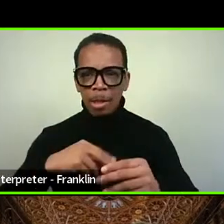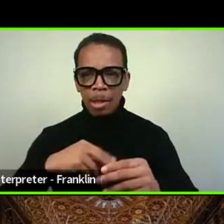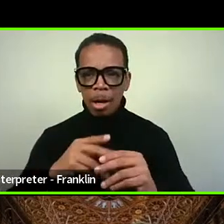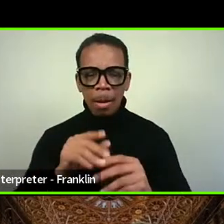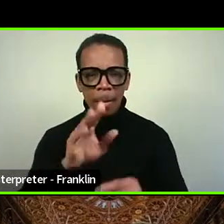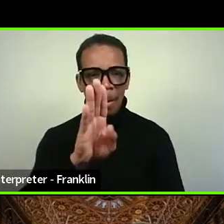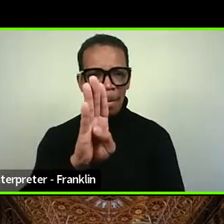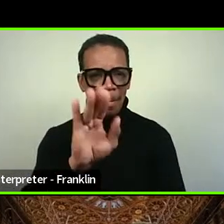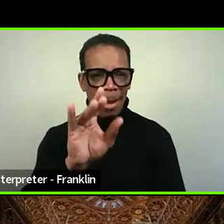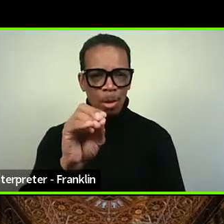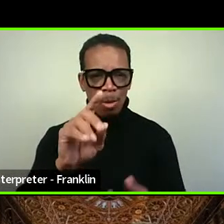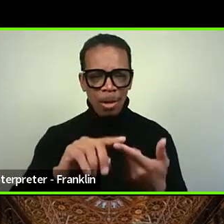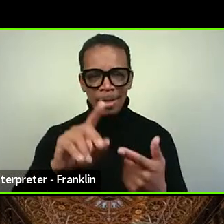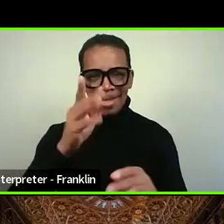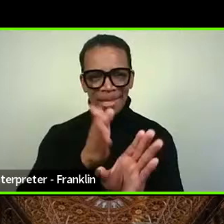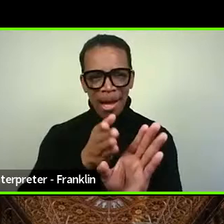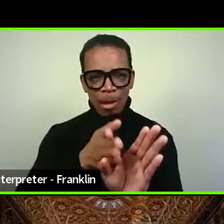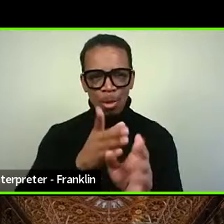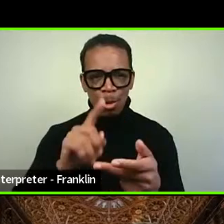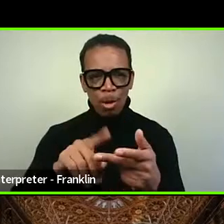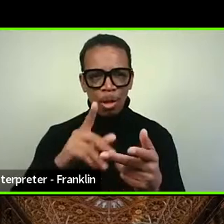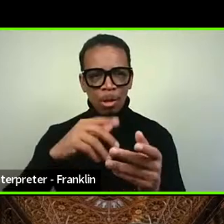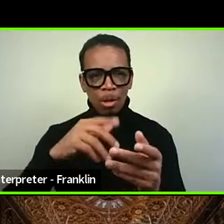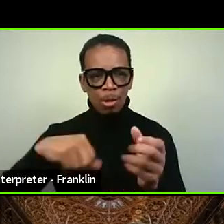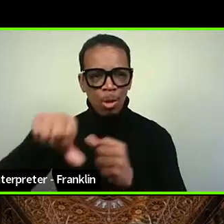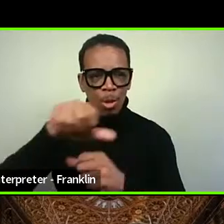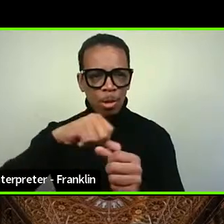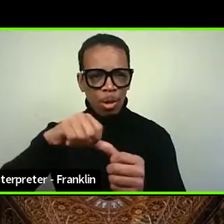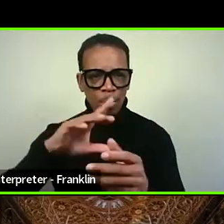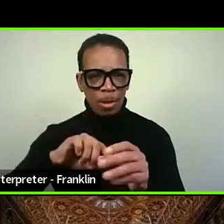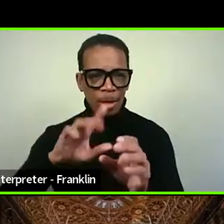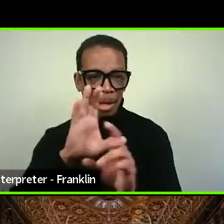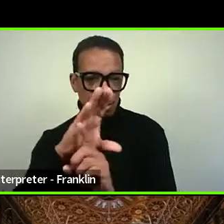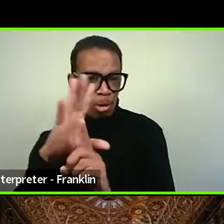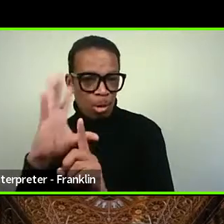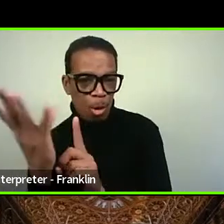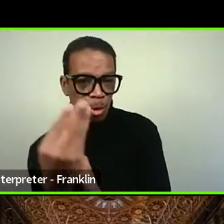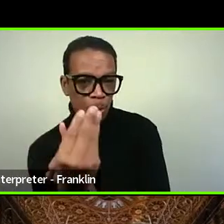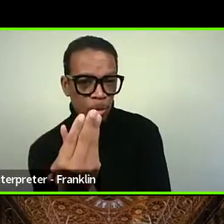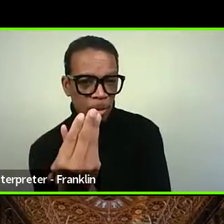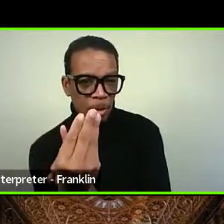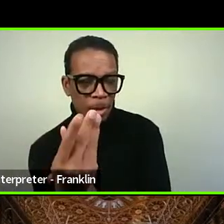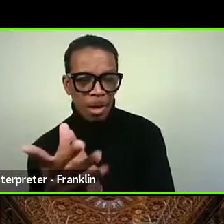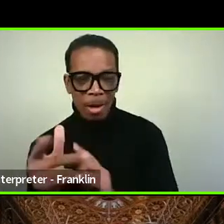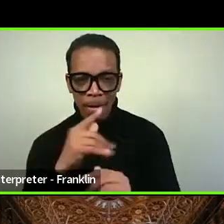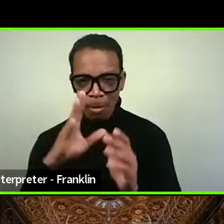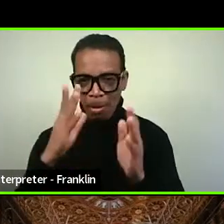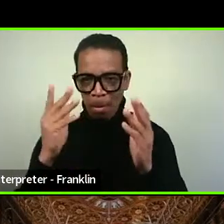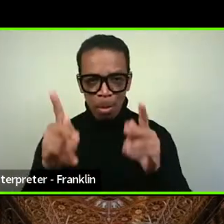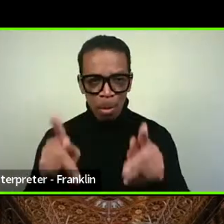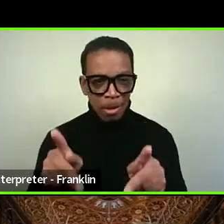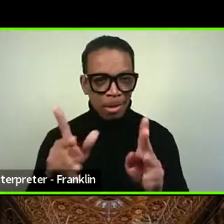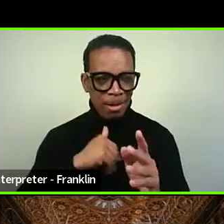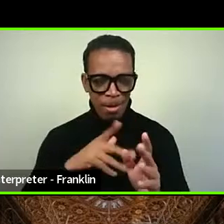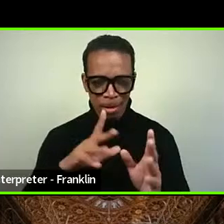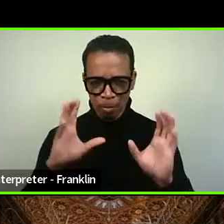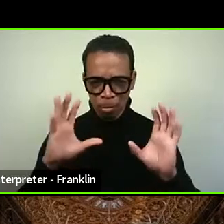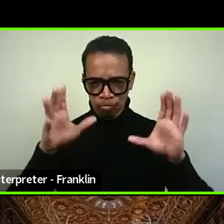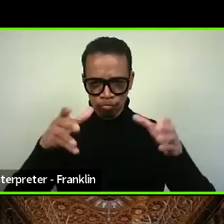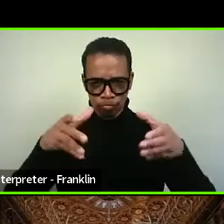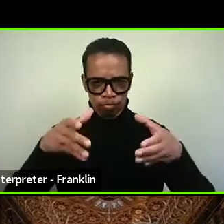psycho, socio, cultural, right, well-being of a human, right, of a population when